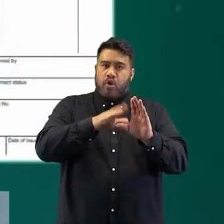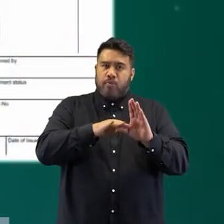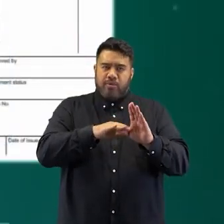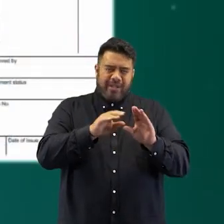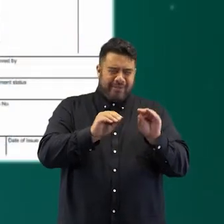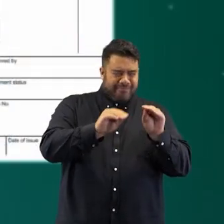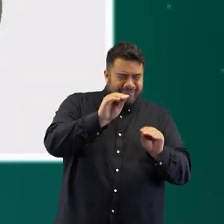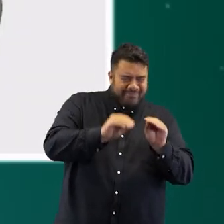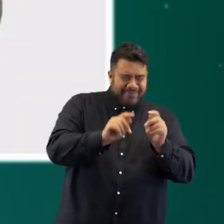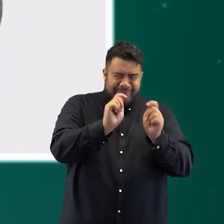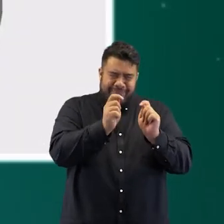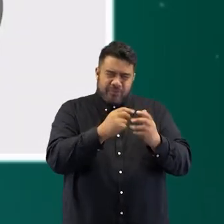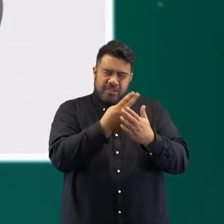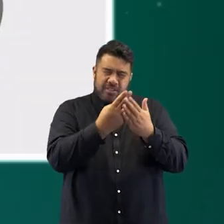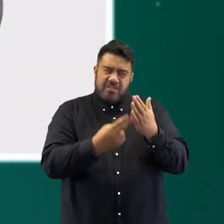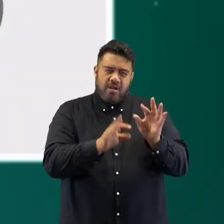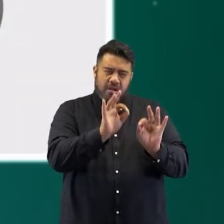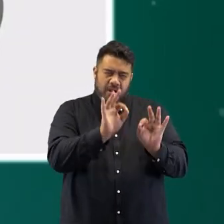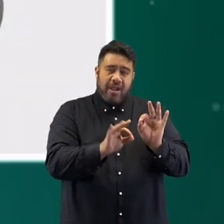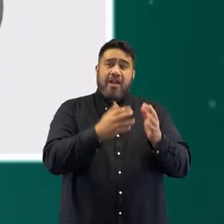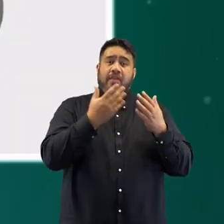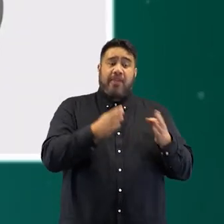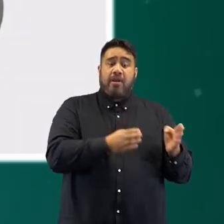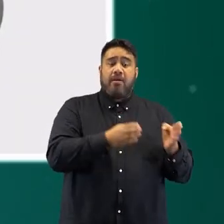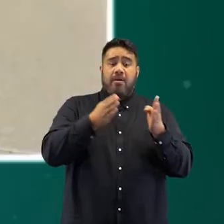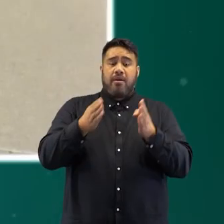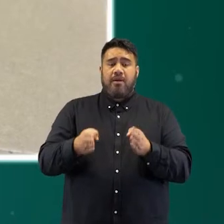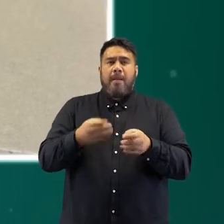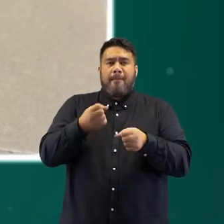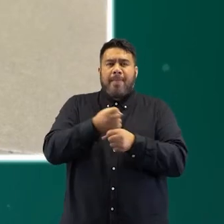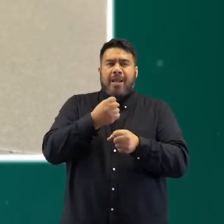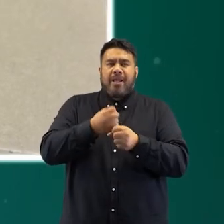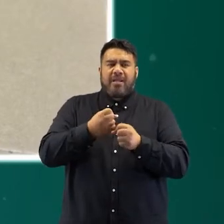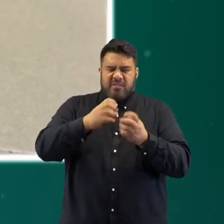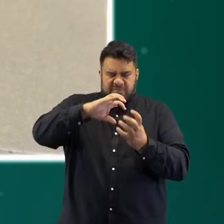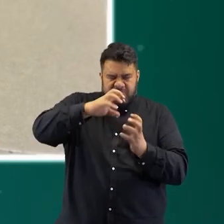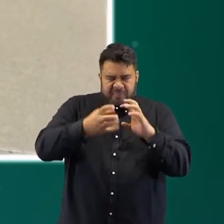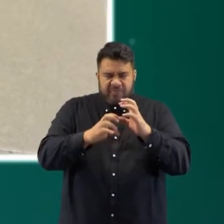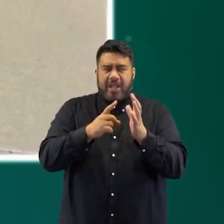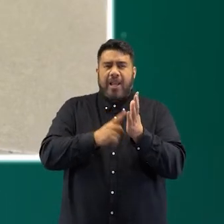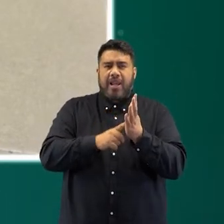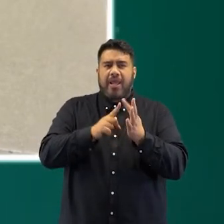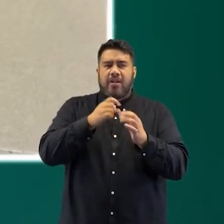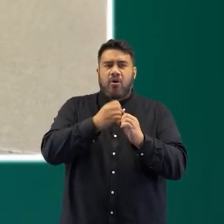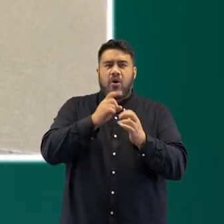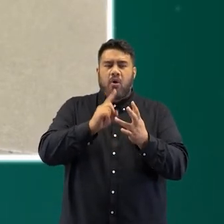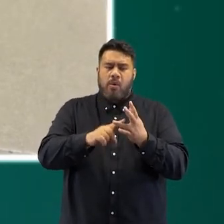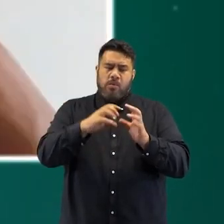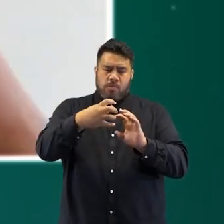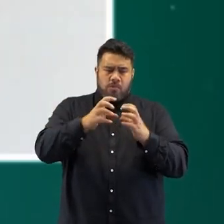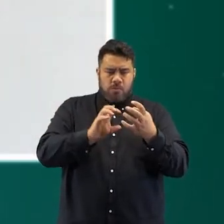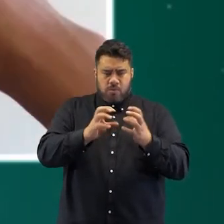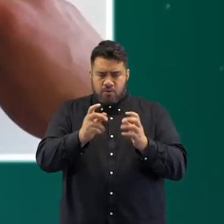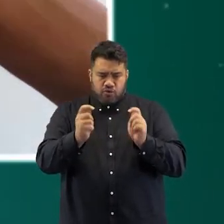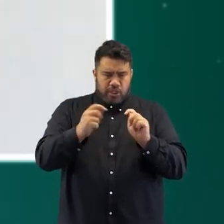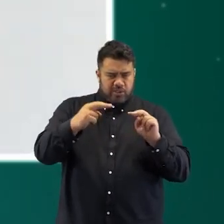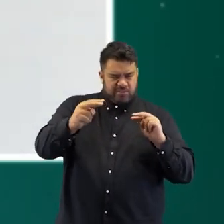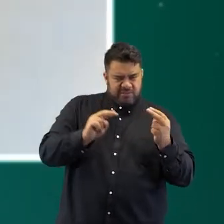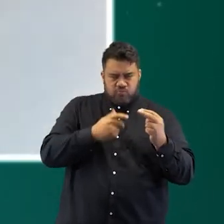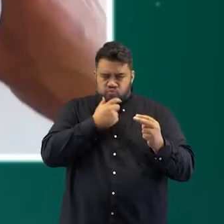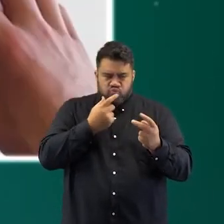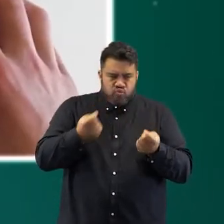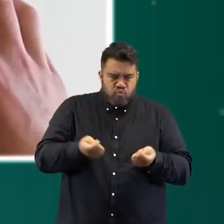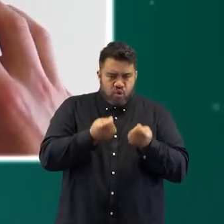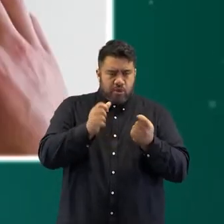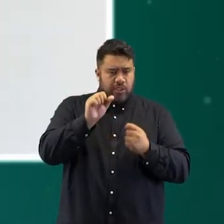prototyping starts on the computer, creating designs. Then you move into prototyping in Lego, which allows for easy changing of different parts and